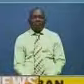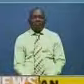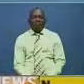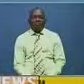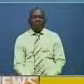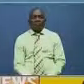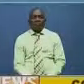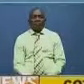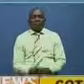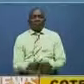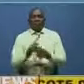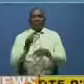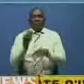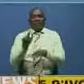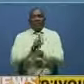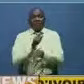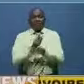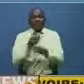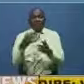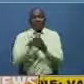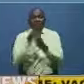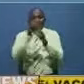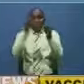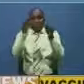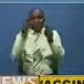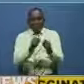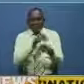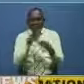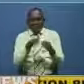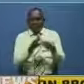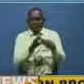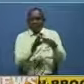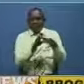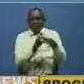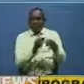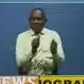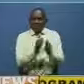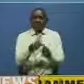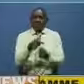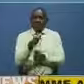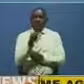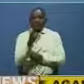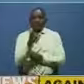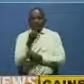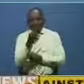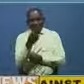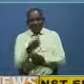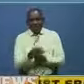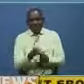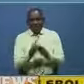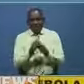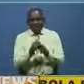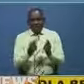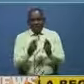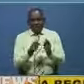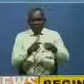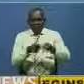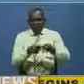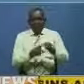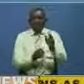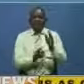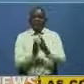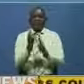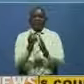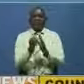The Liberian Broadcasting Systems has entered into a partnership with the Ghana Broadcasting Corporation for staff capacity development